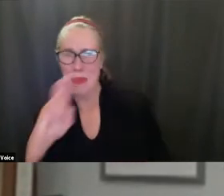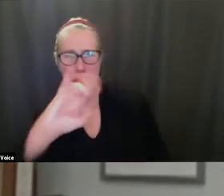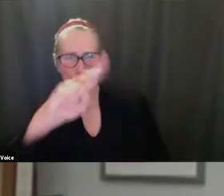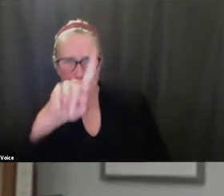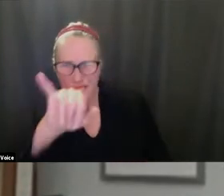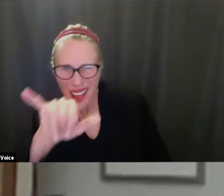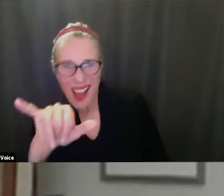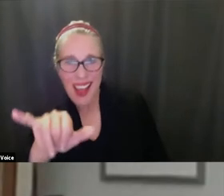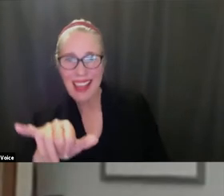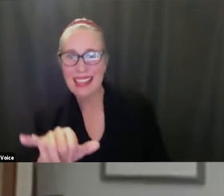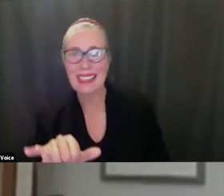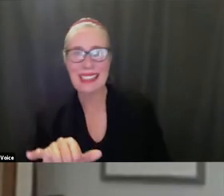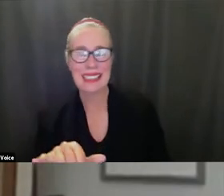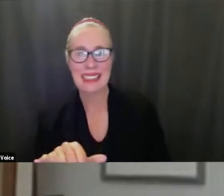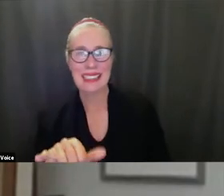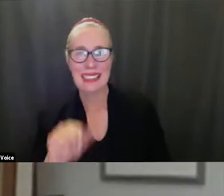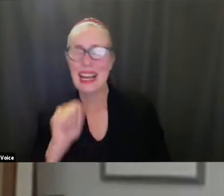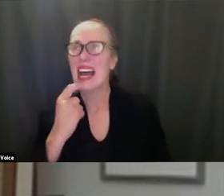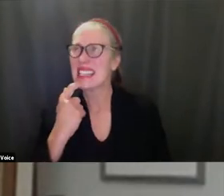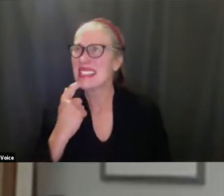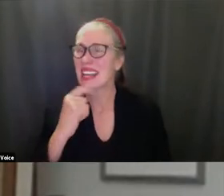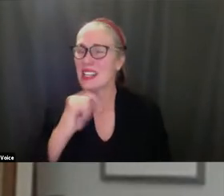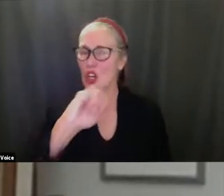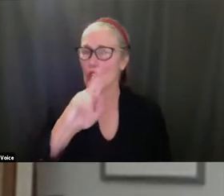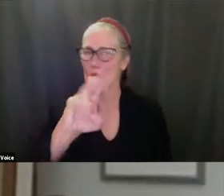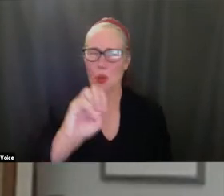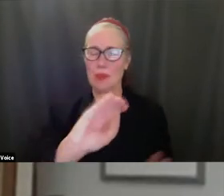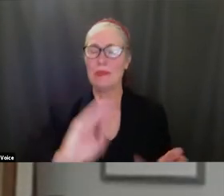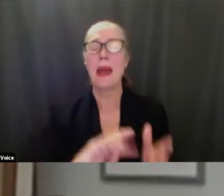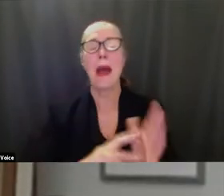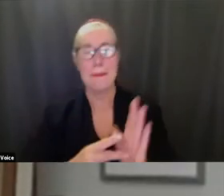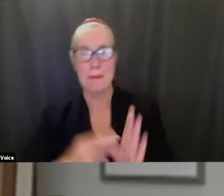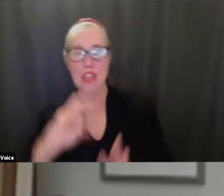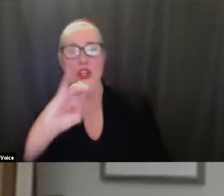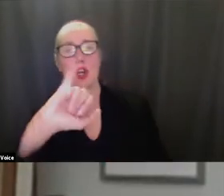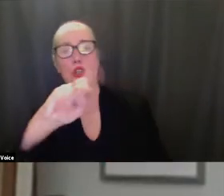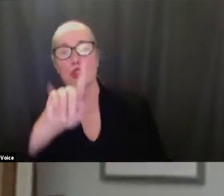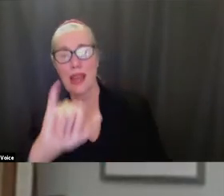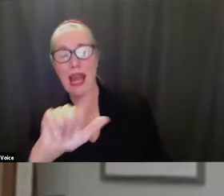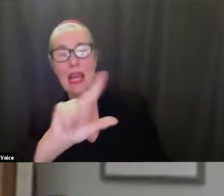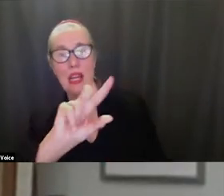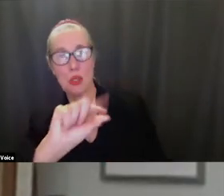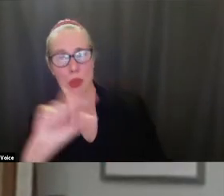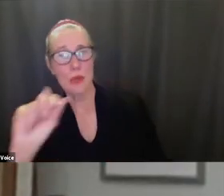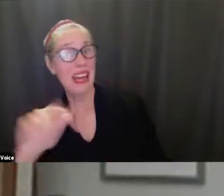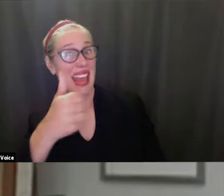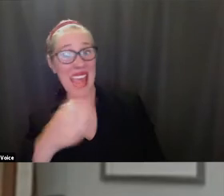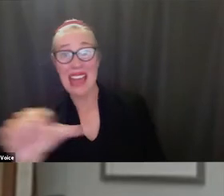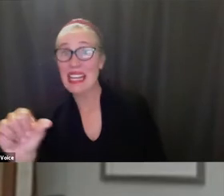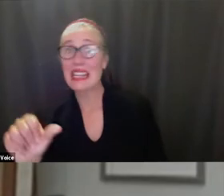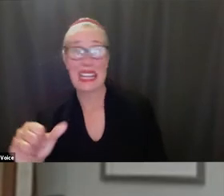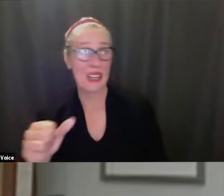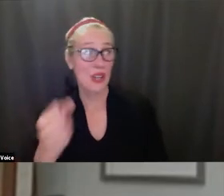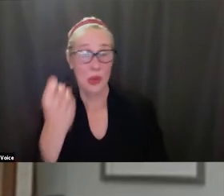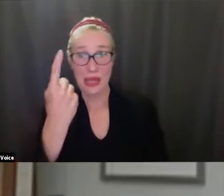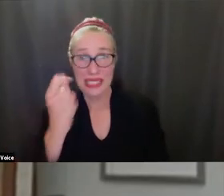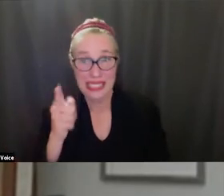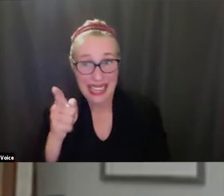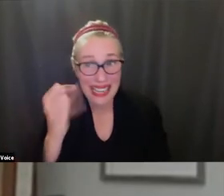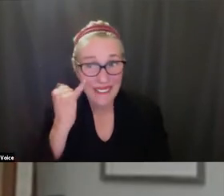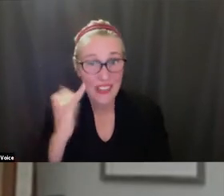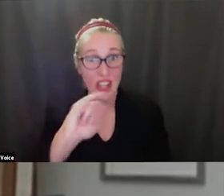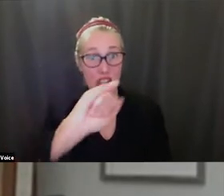i misspoke not not june but july 2022 but any clarity that we can get because again if it's january for